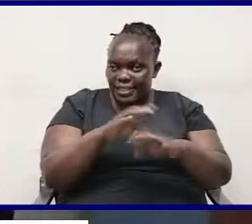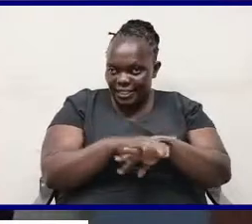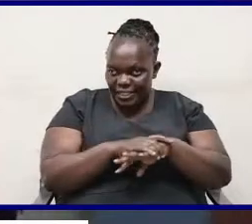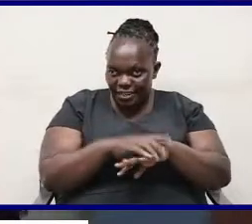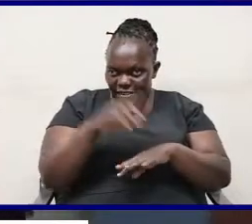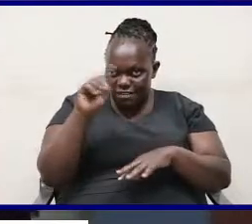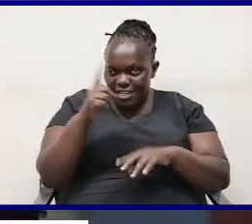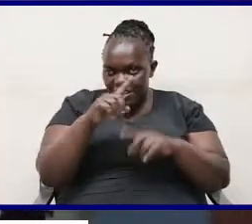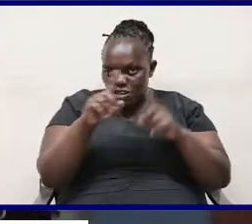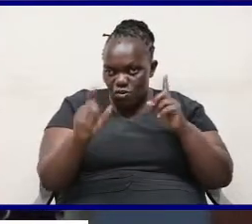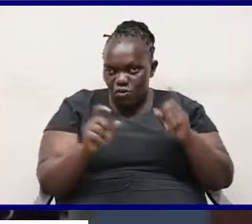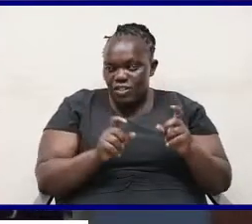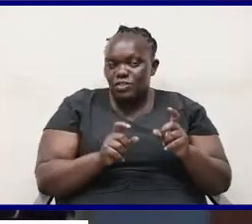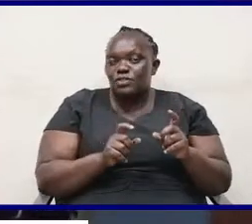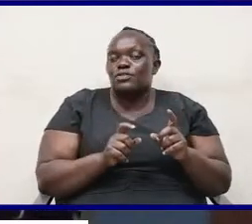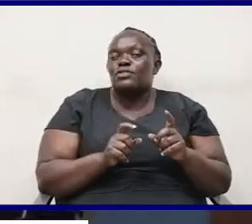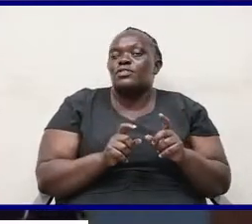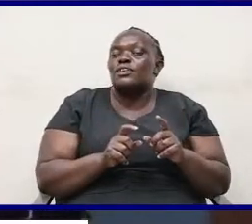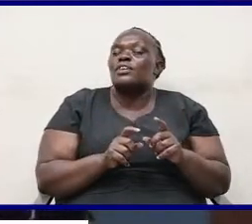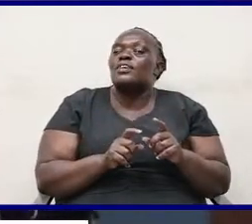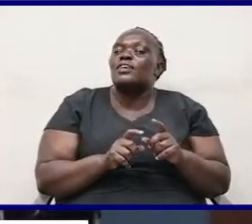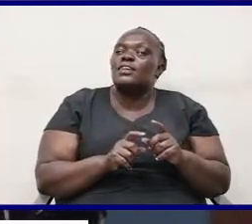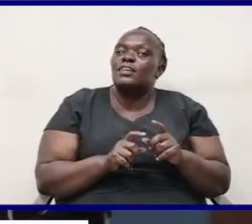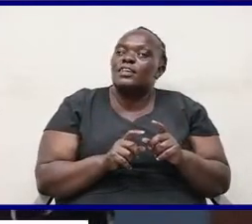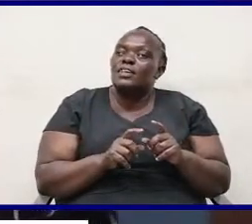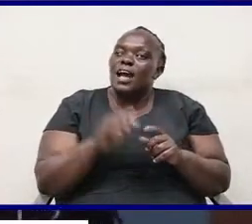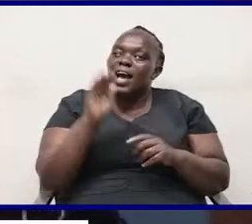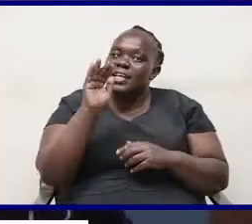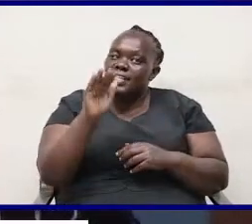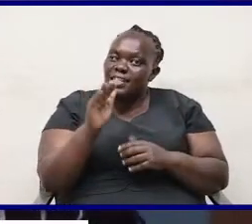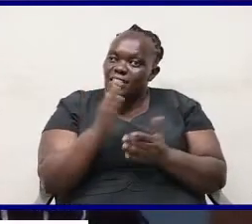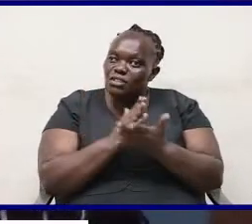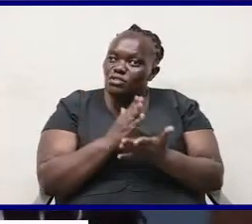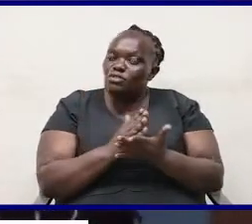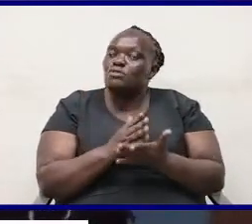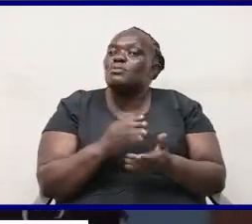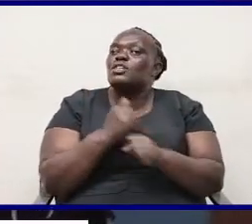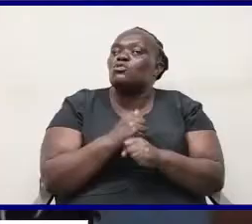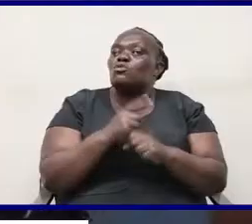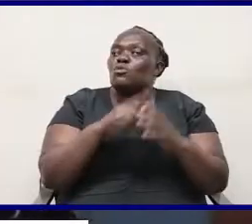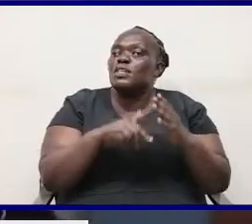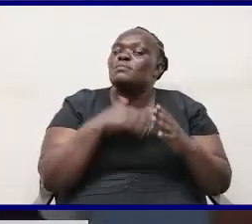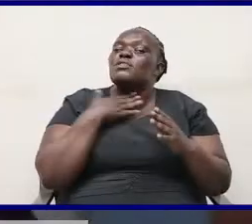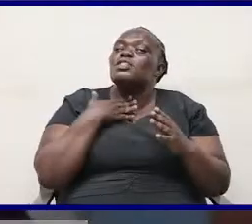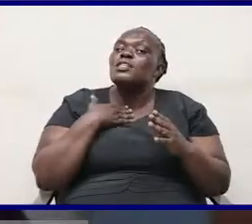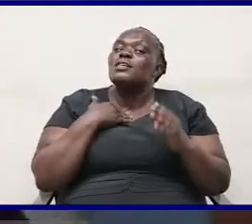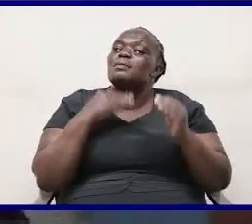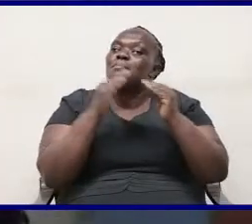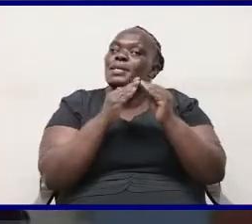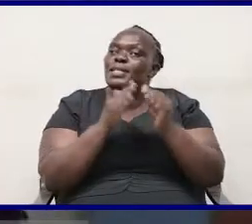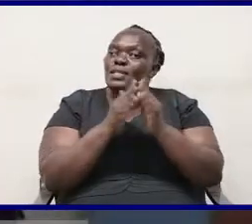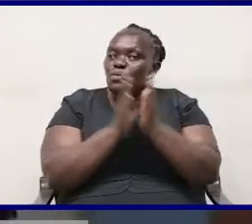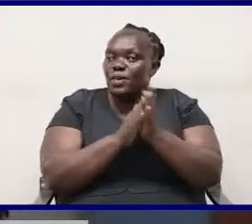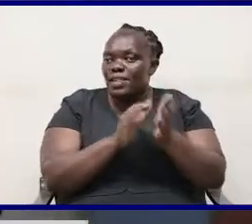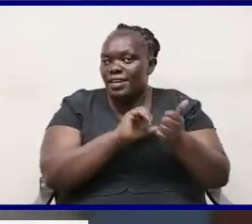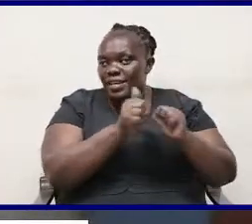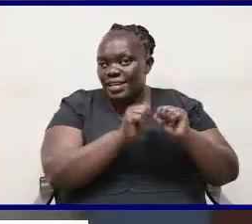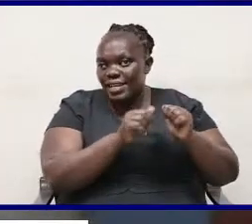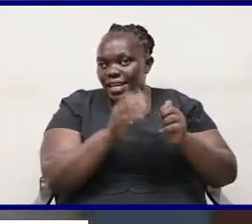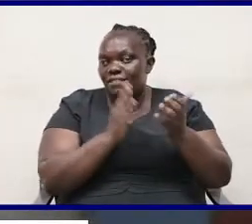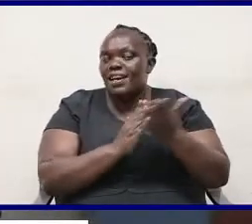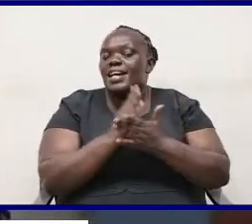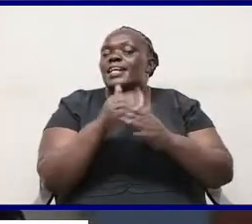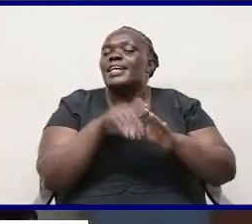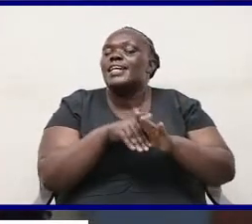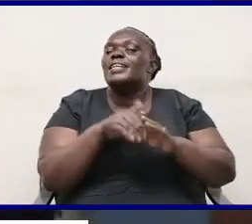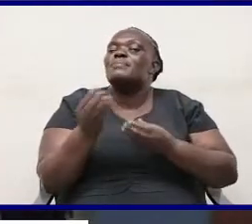The first question anauliza, katibu, nifanye nini endapo nitakumbana na ushindani usio wa haki